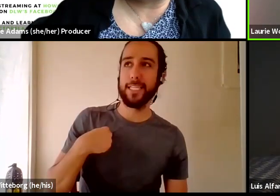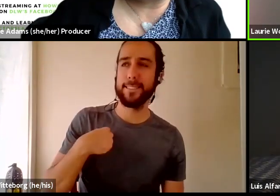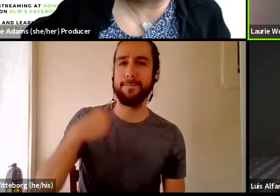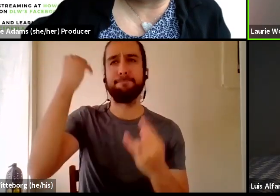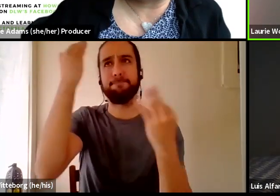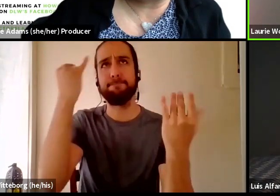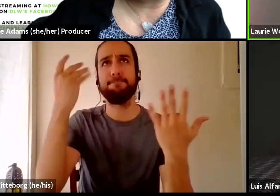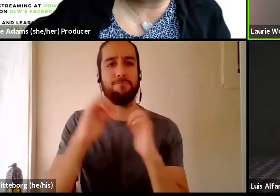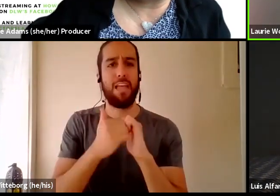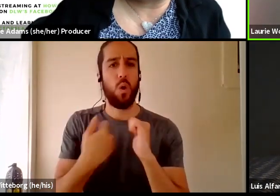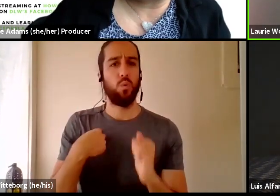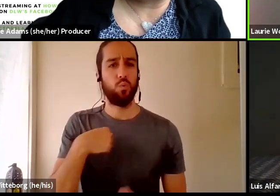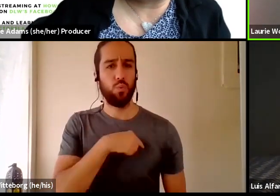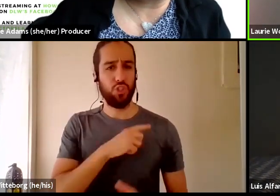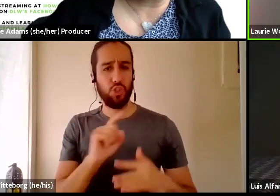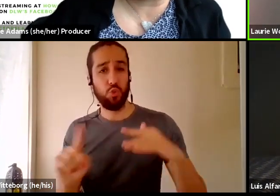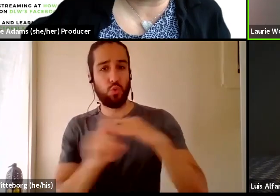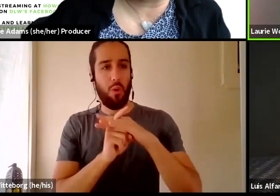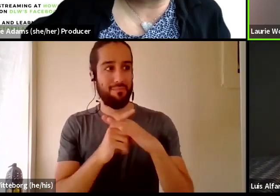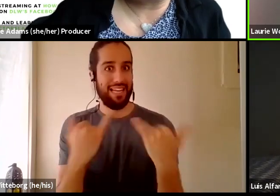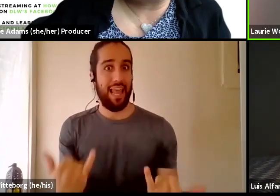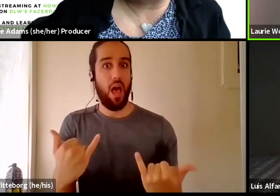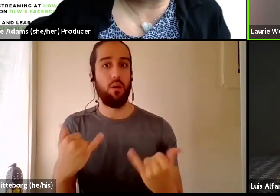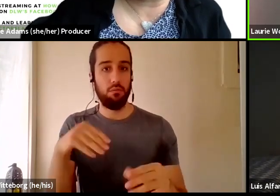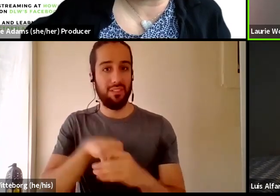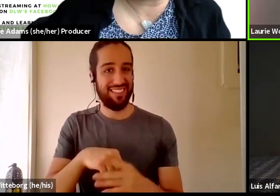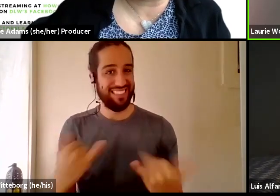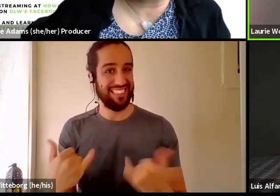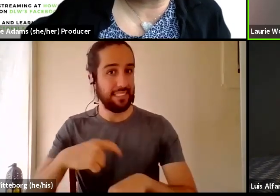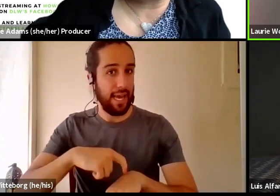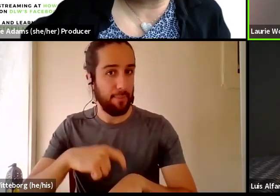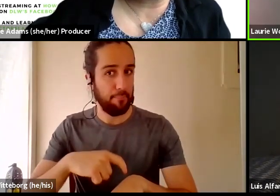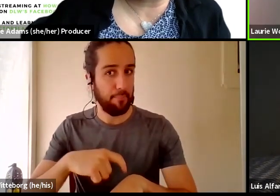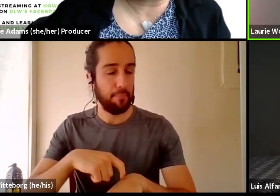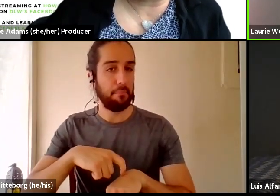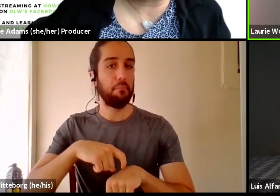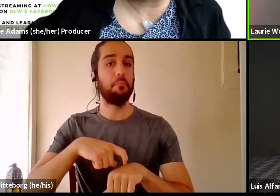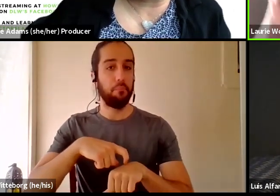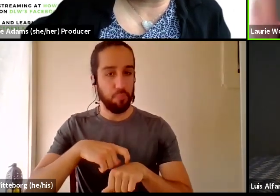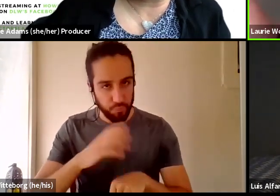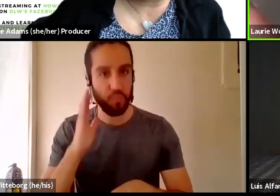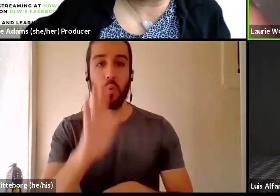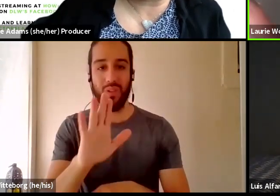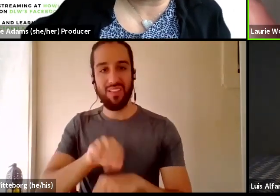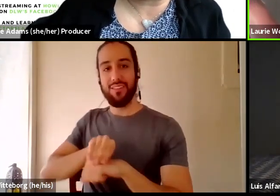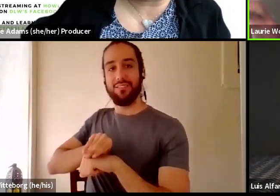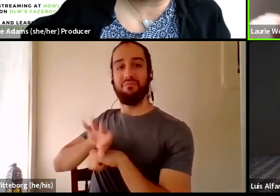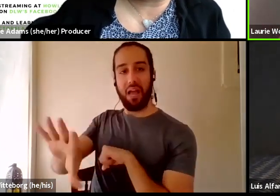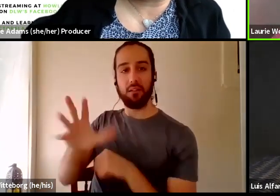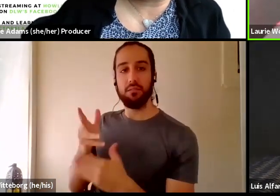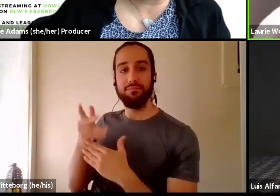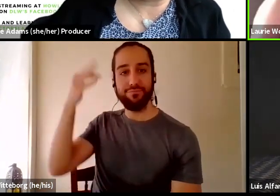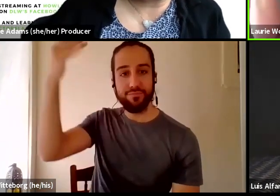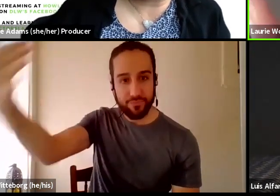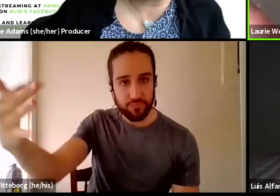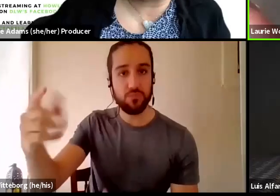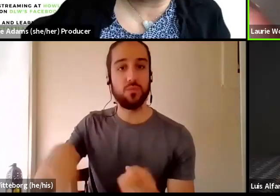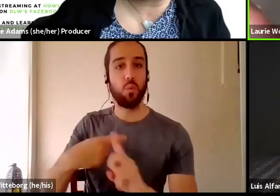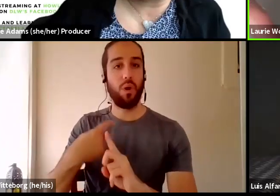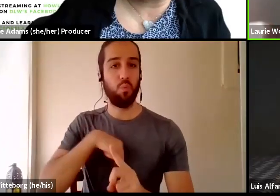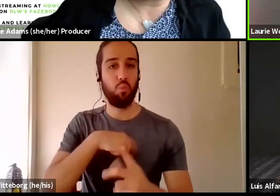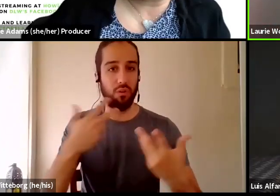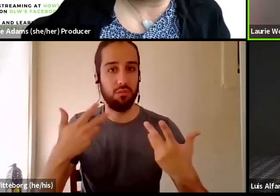show up now in this time is going to directly affect what happens when we come out